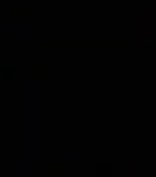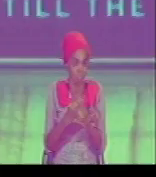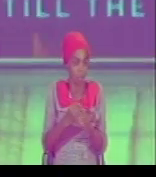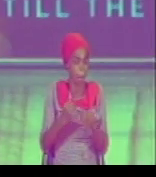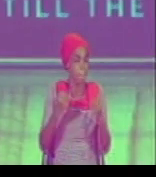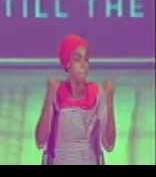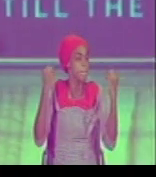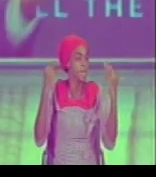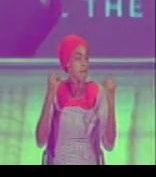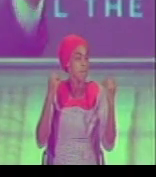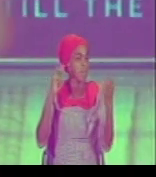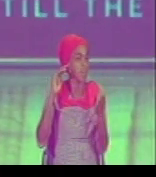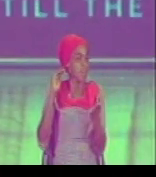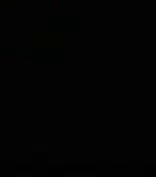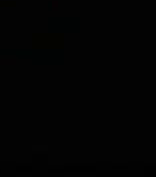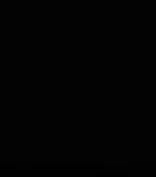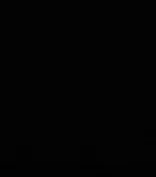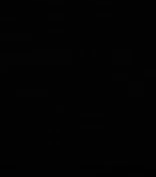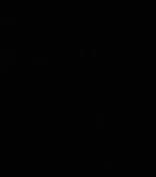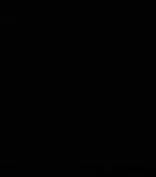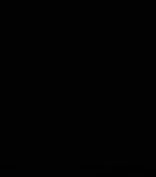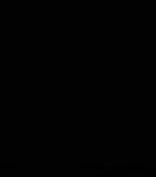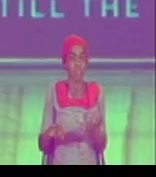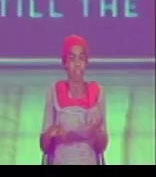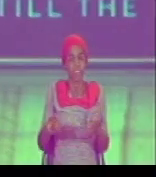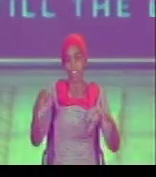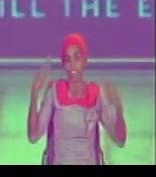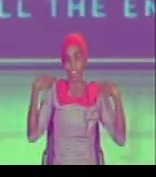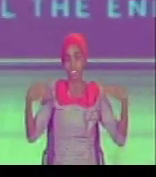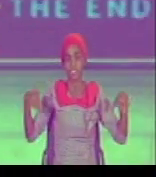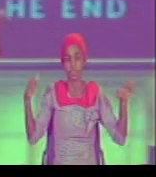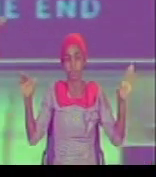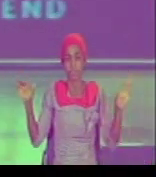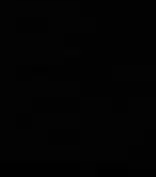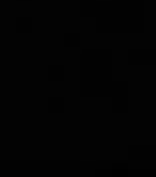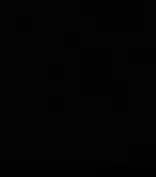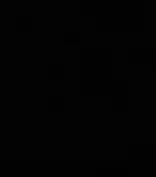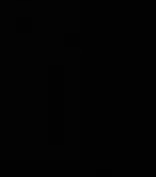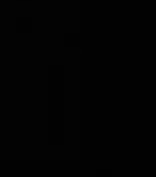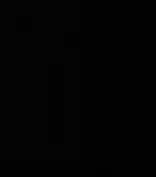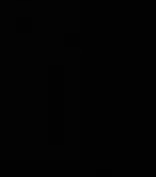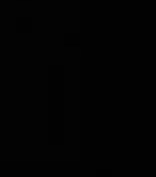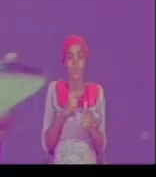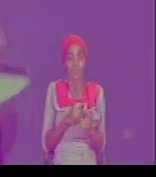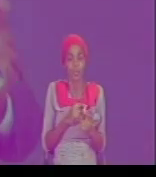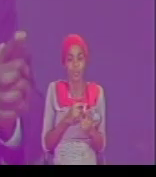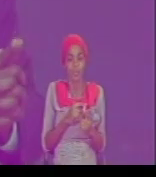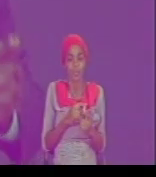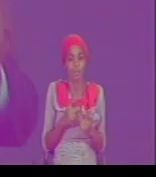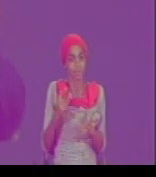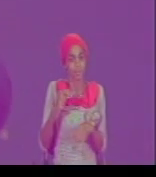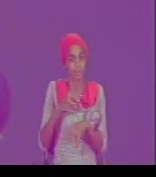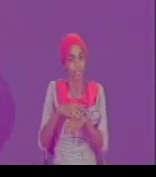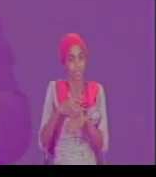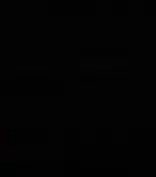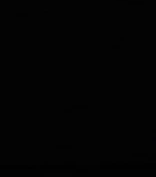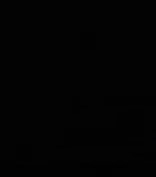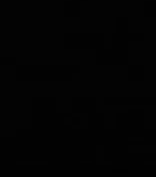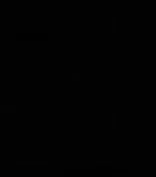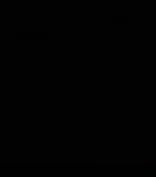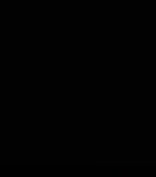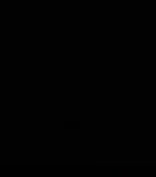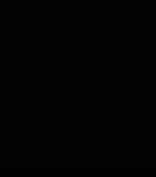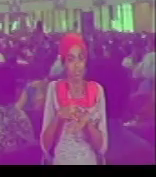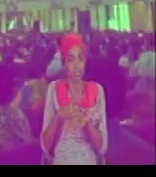angels, innumerable number of angels. Then the head called